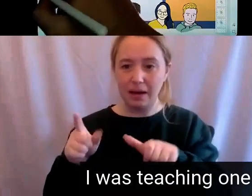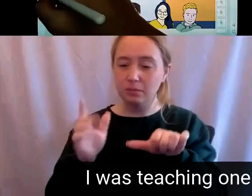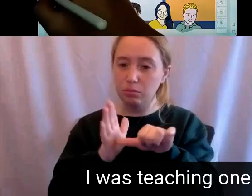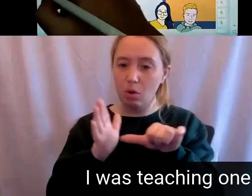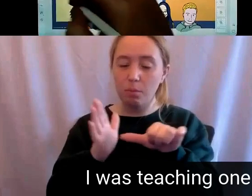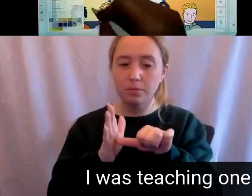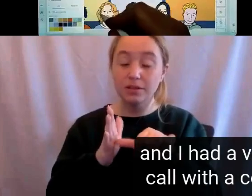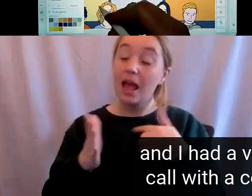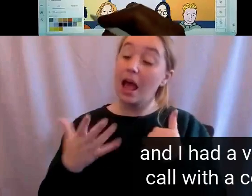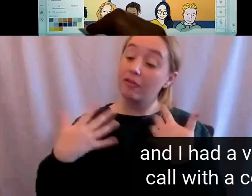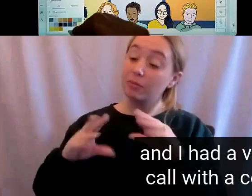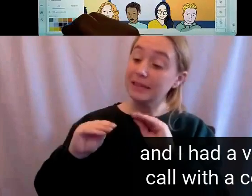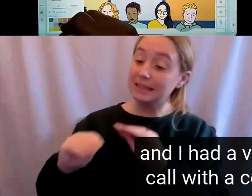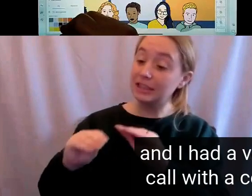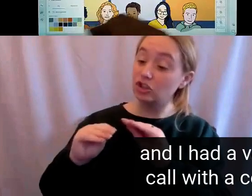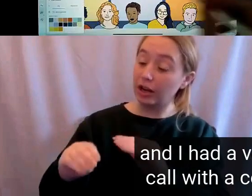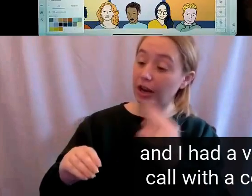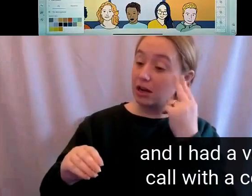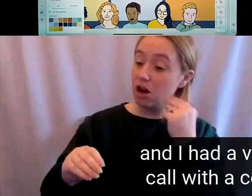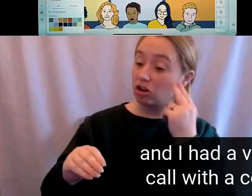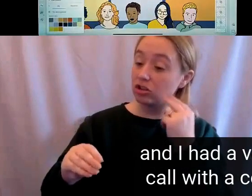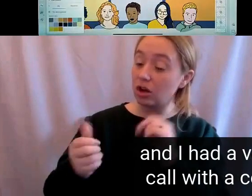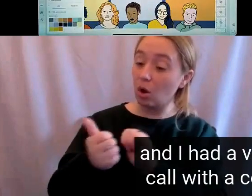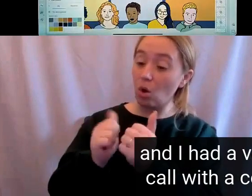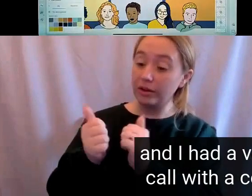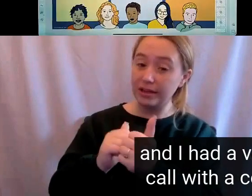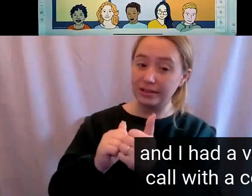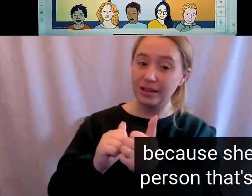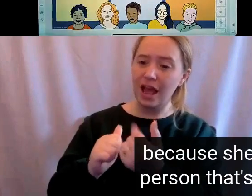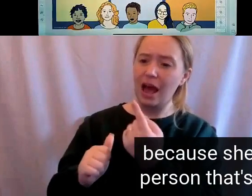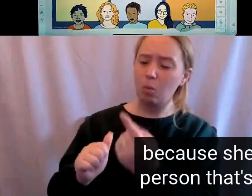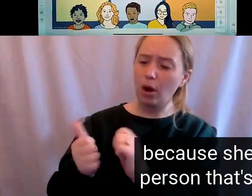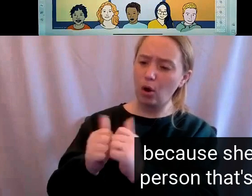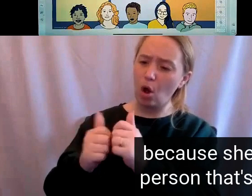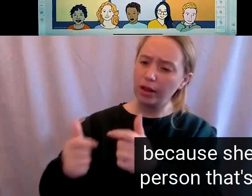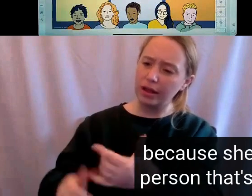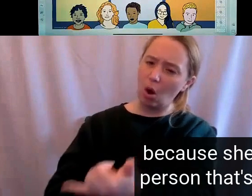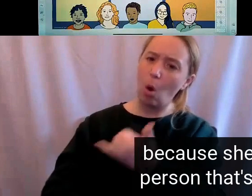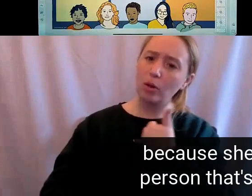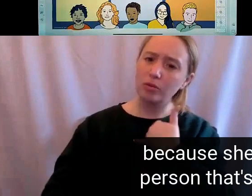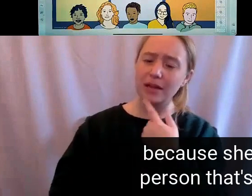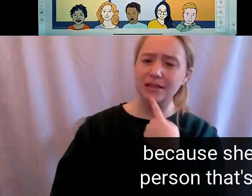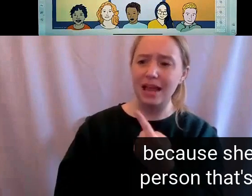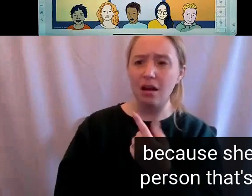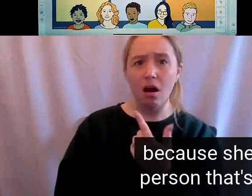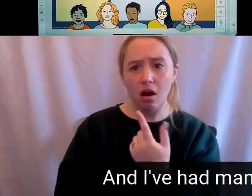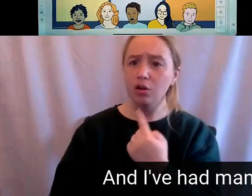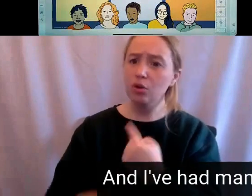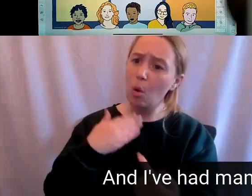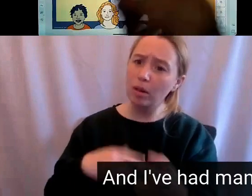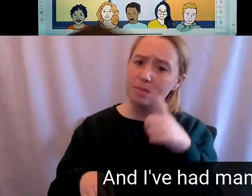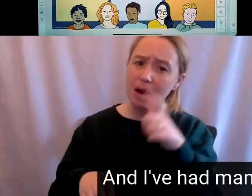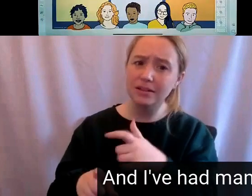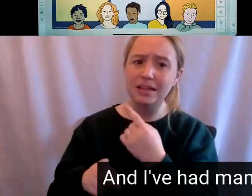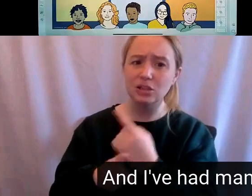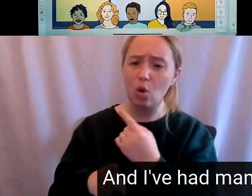to nursing colleagues, and I had a very emotional phone call with a colleague afterwards because she said, you're the only person that's ever talked about it. And